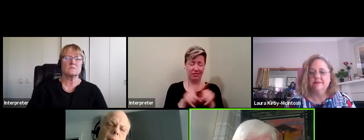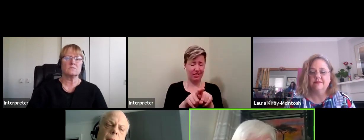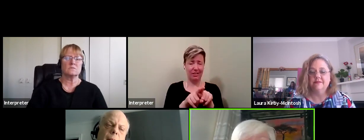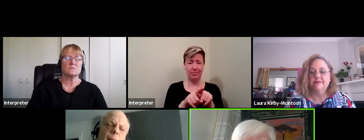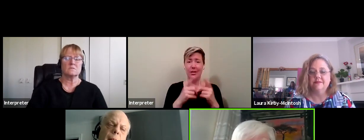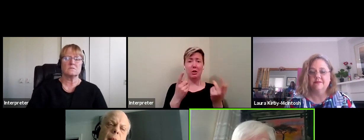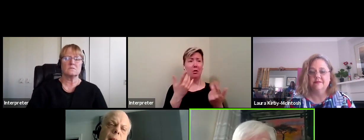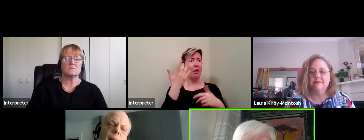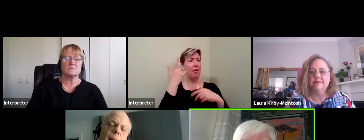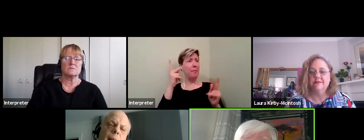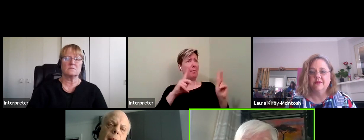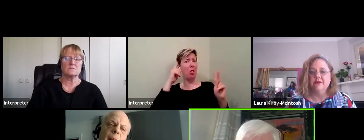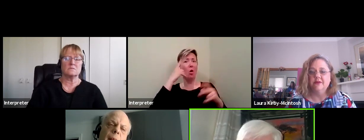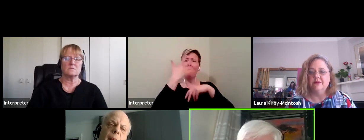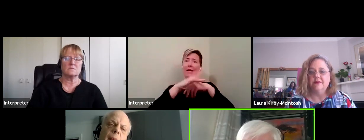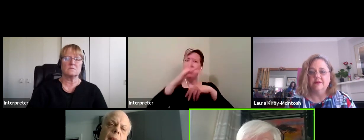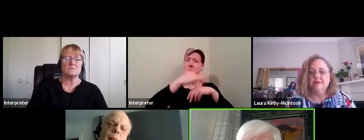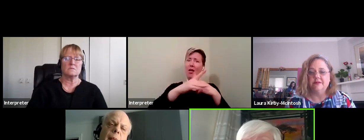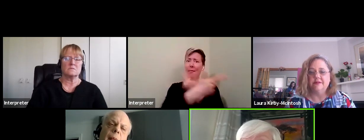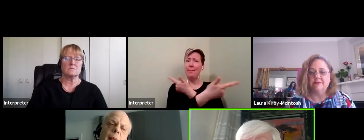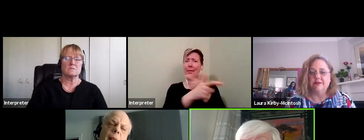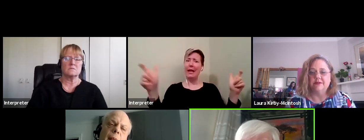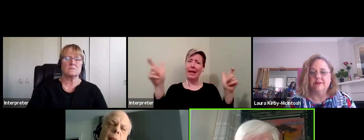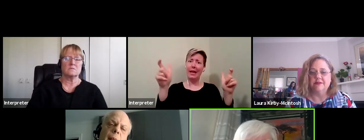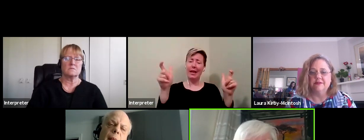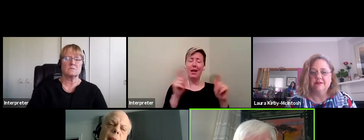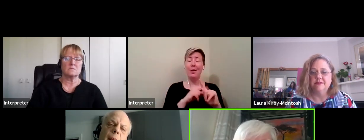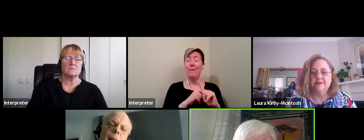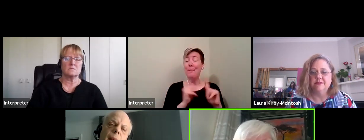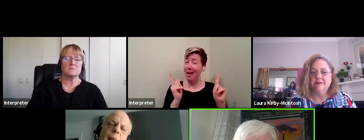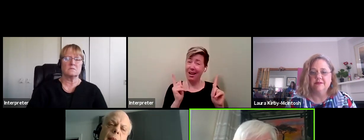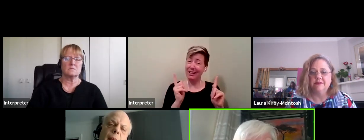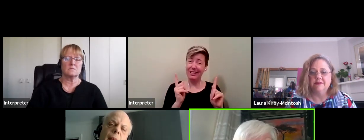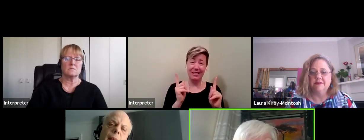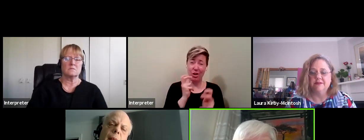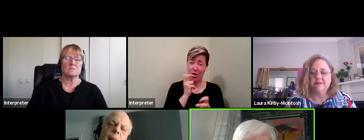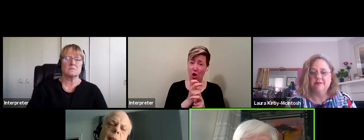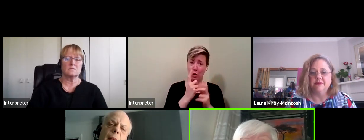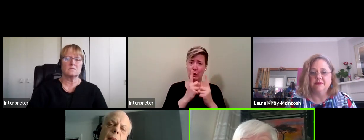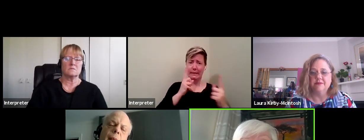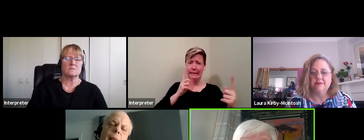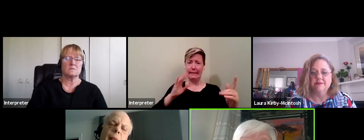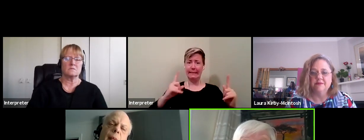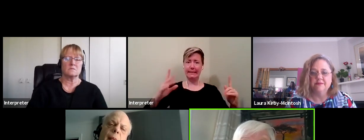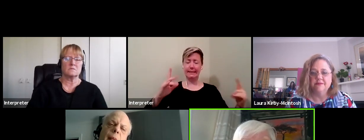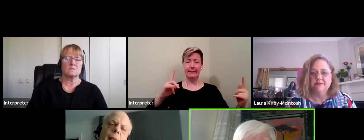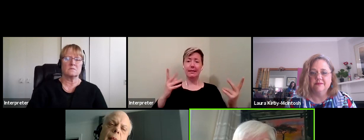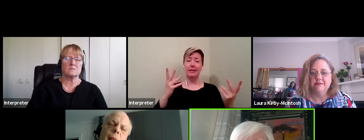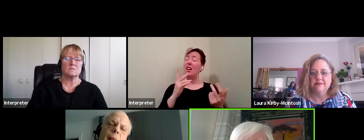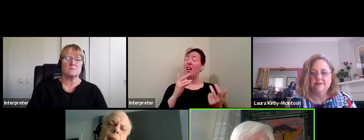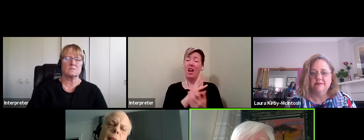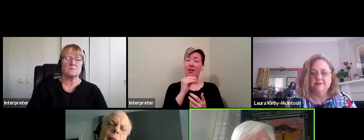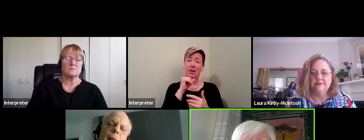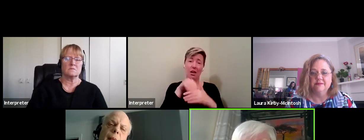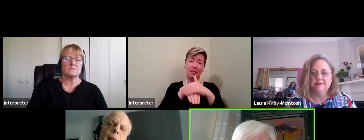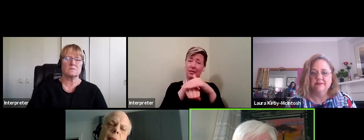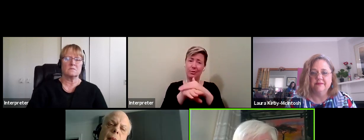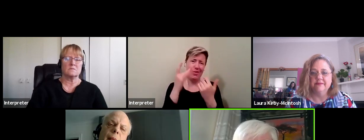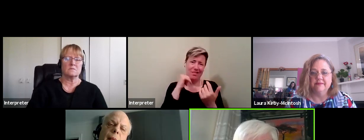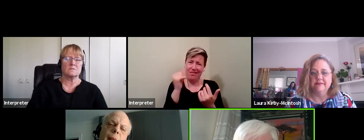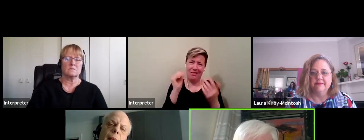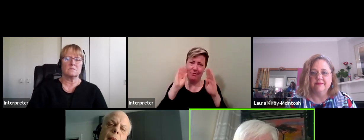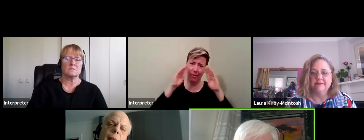There's lots of big open space, but convention centers in particular don't really have a lot of accessibility facilities because that's not their focus.